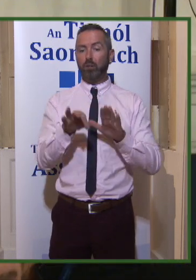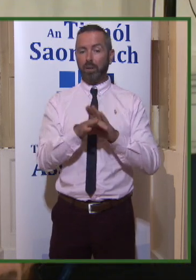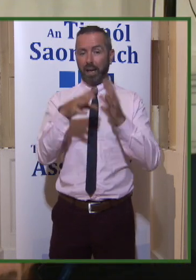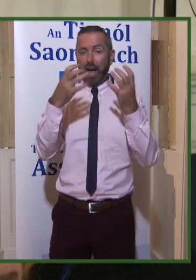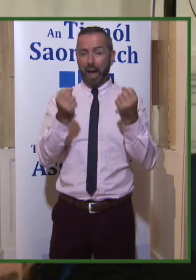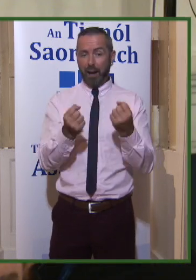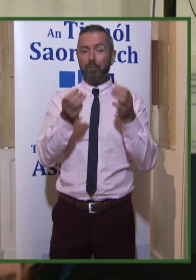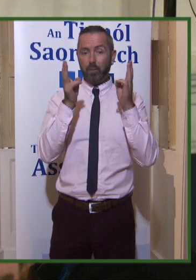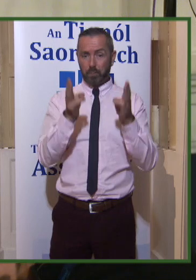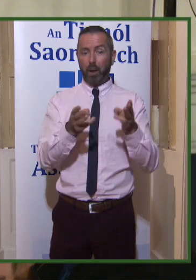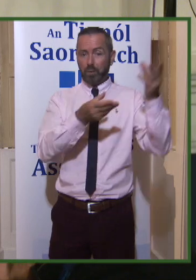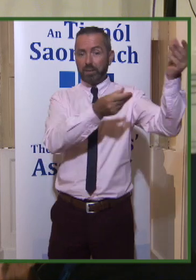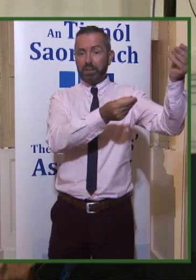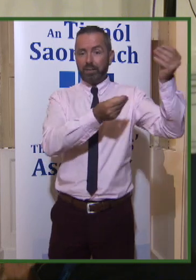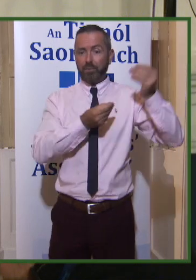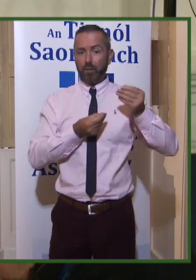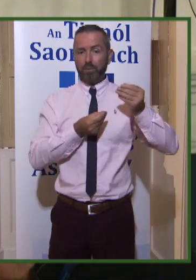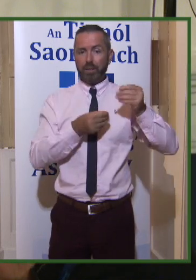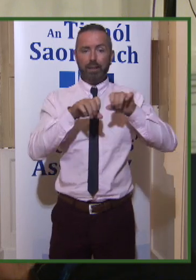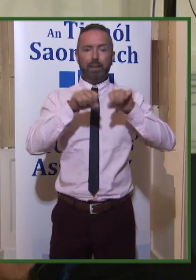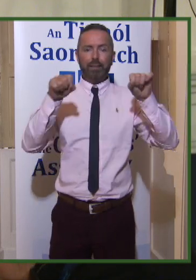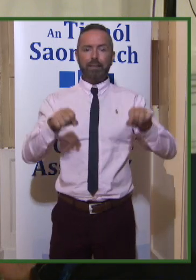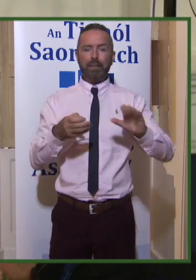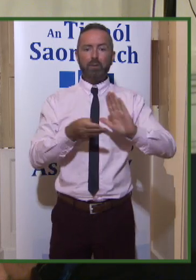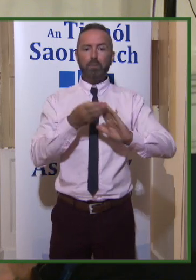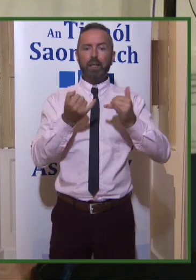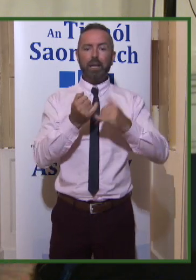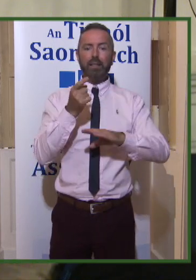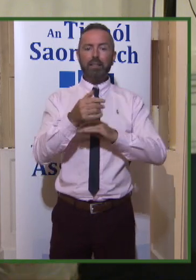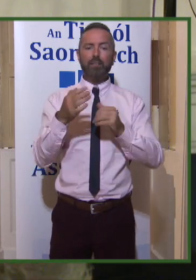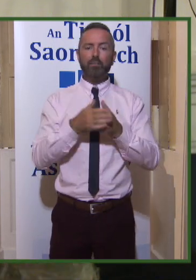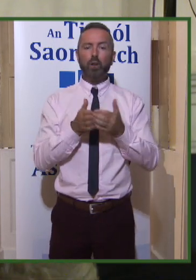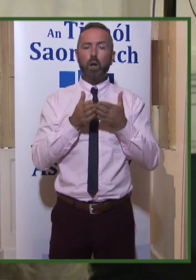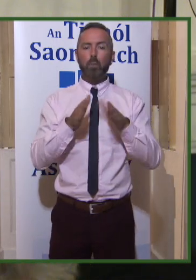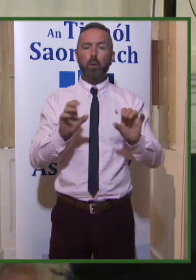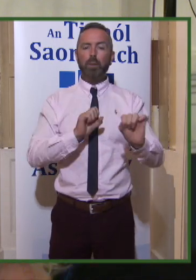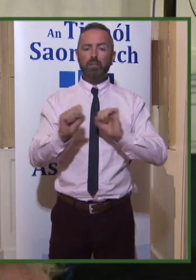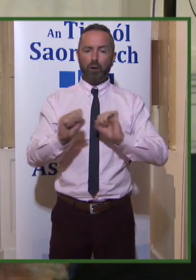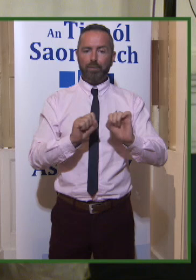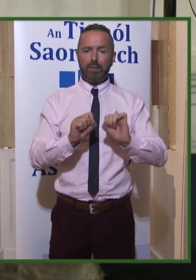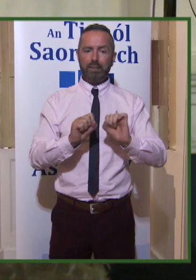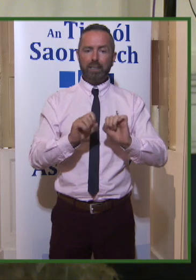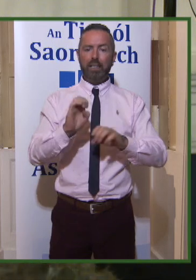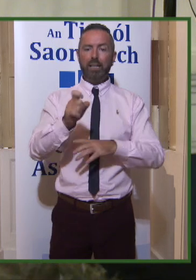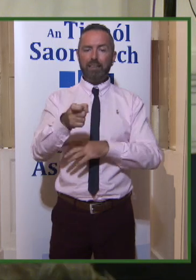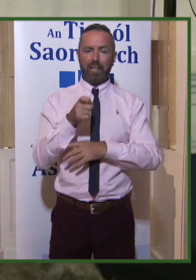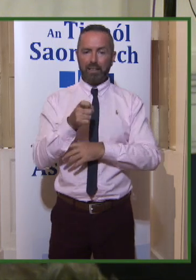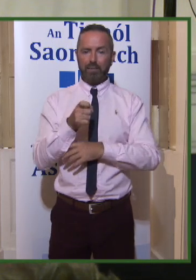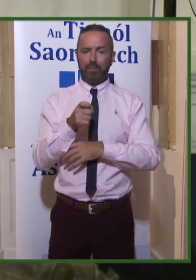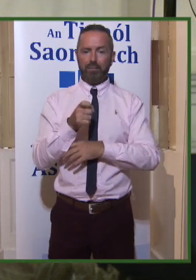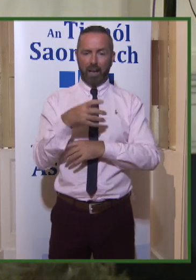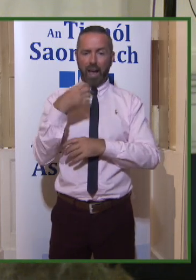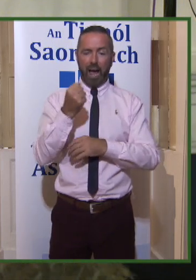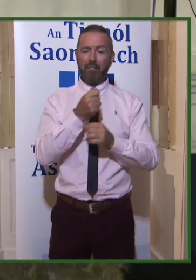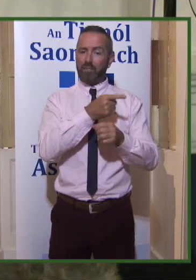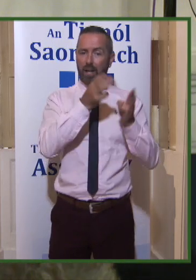that there is a power of initiative. The system is built so public servants, executive, have more of that power of initiative. I think it is important